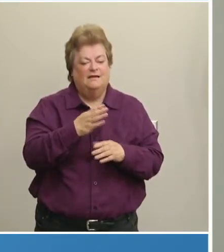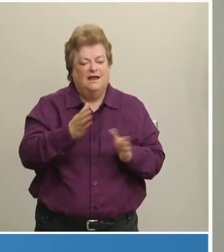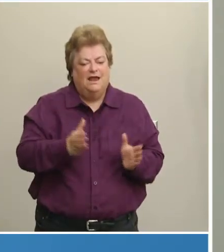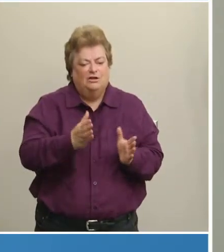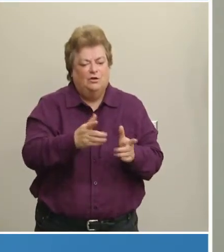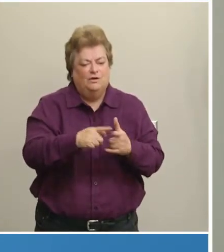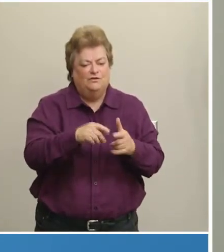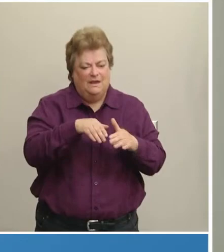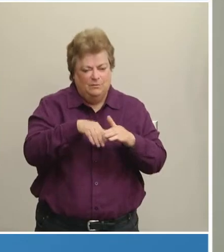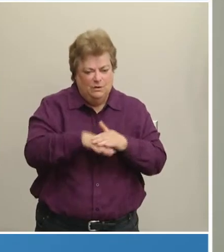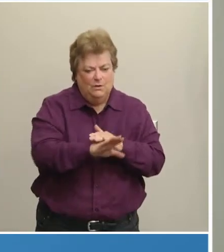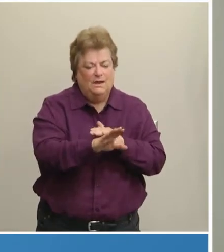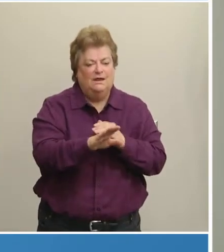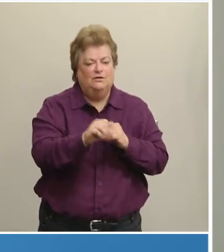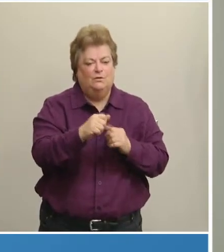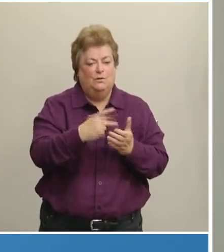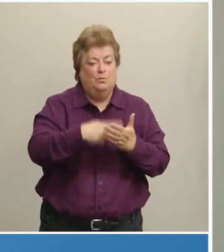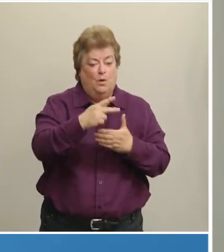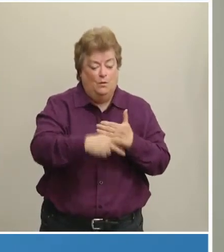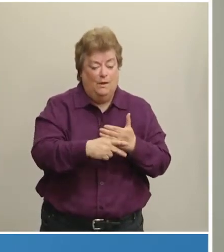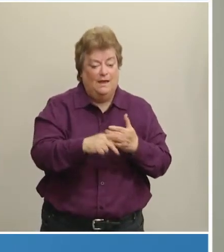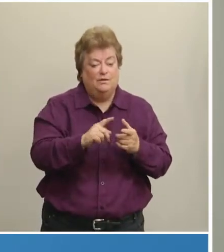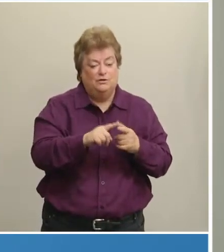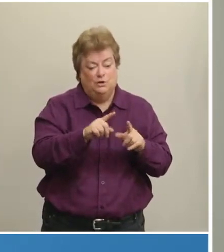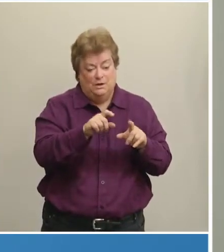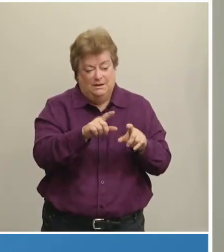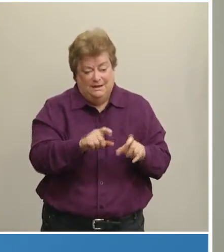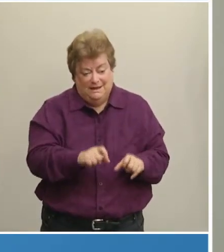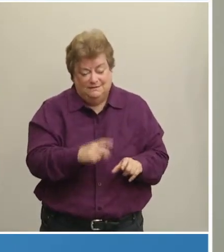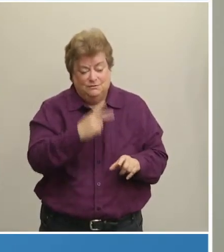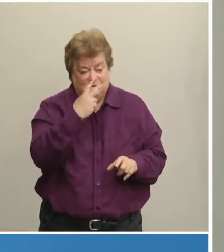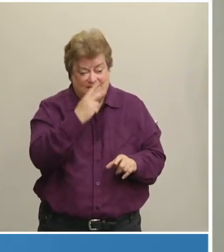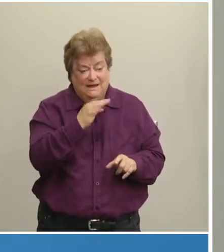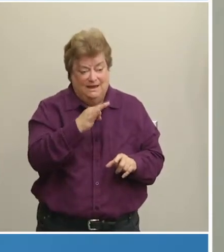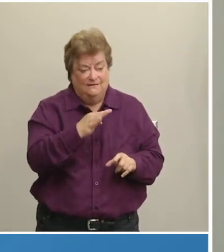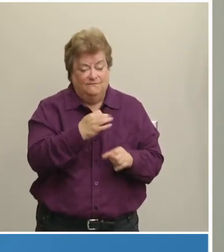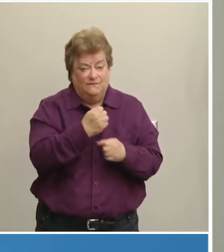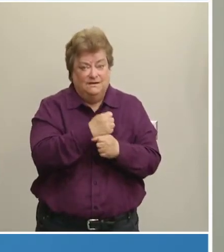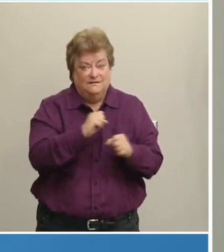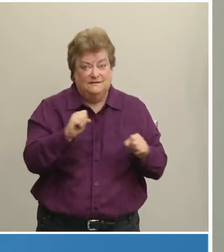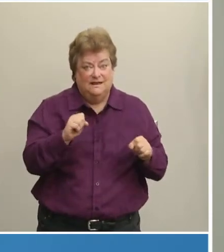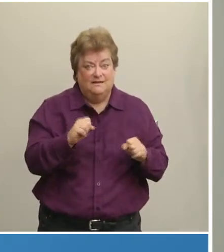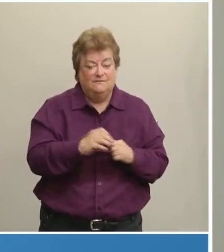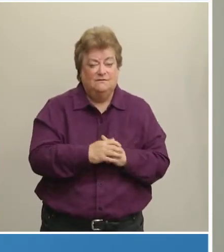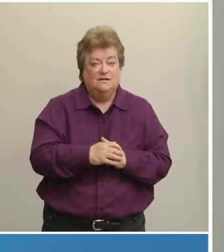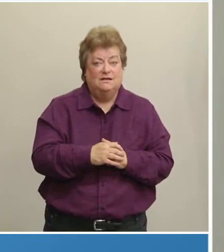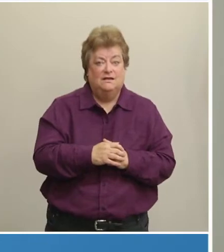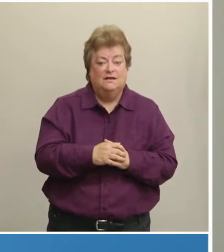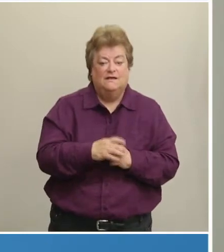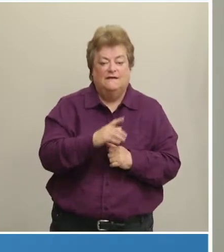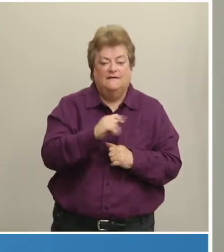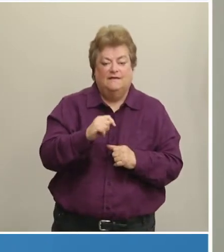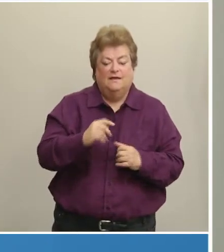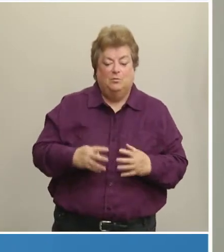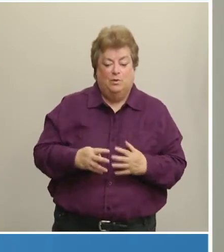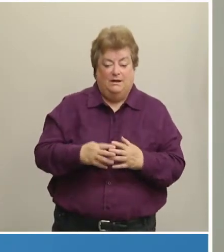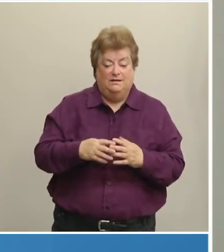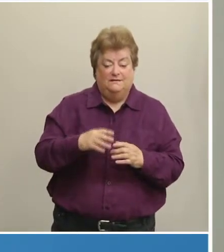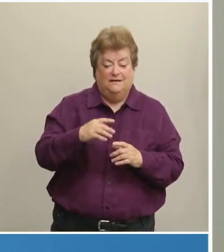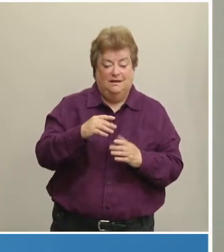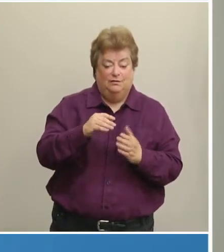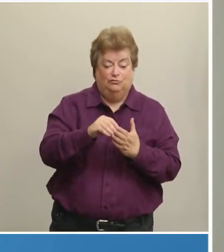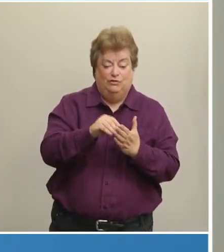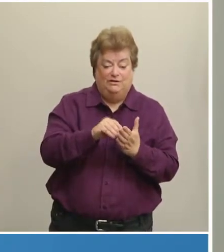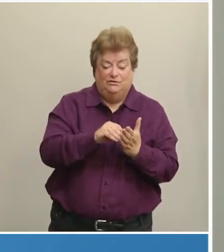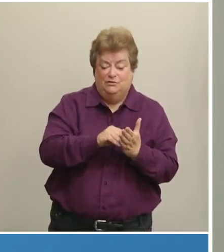we're collecting data currently. The early data from the CDC VSafe program pregnancy registry hasn't indicated